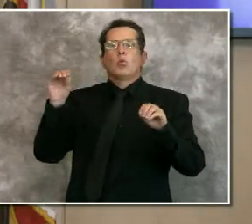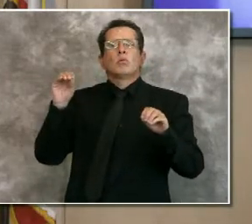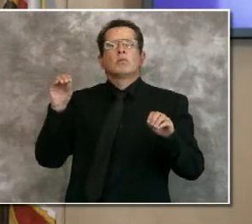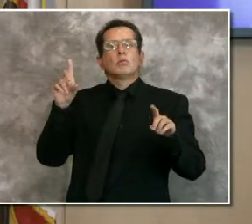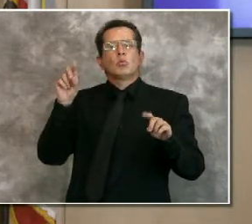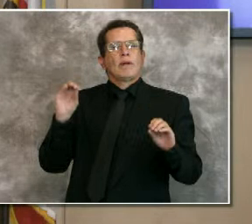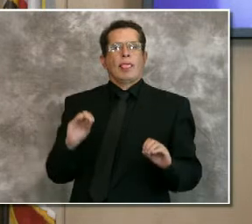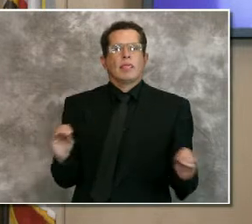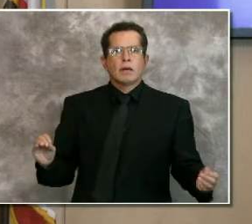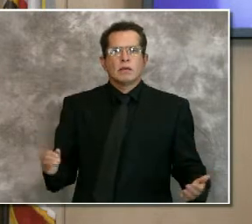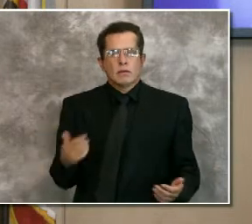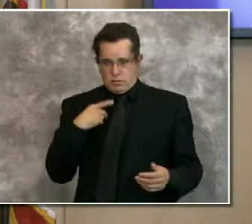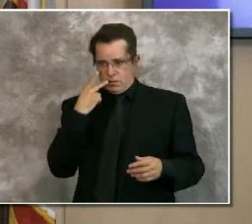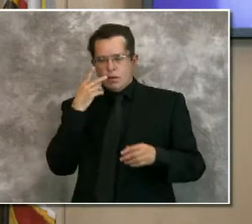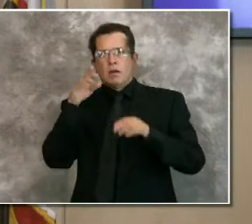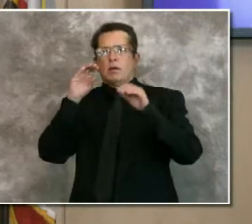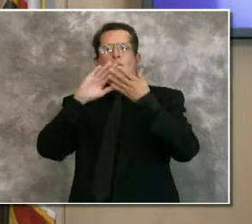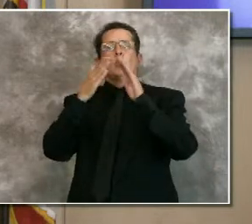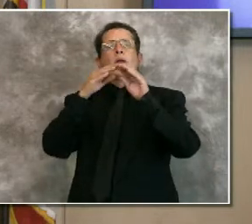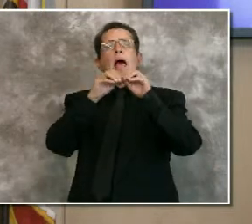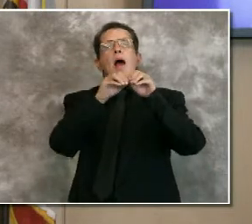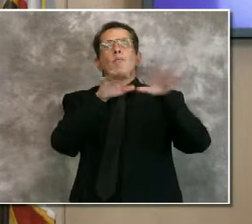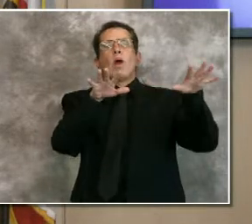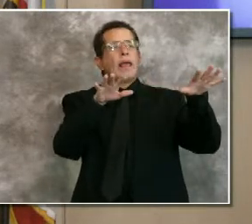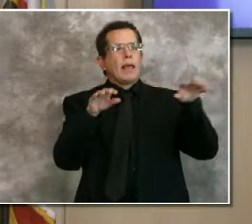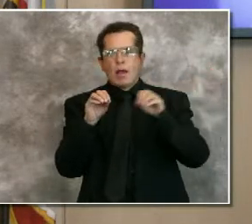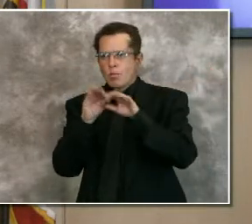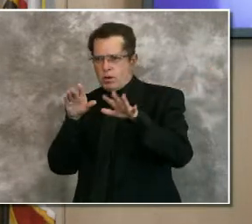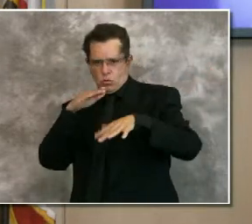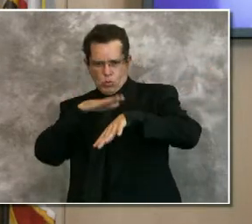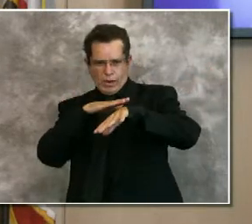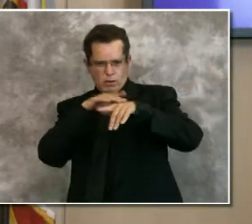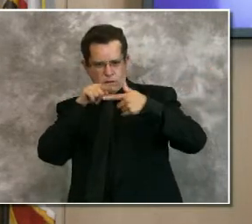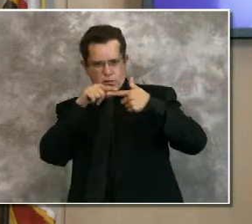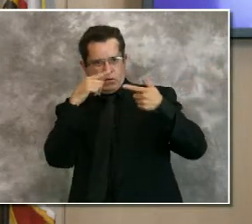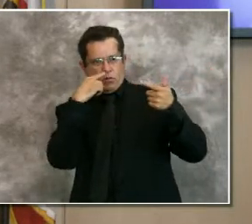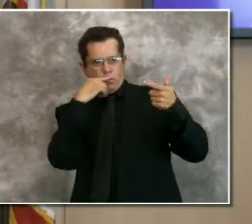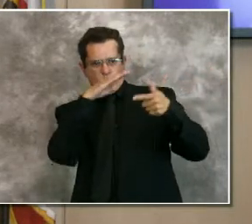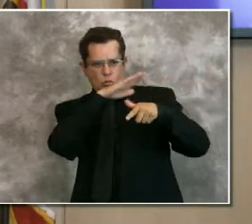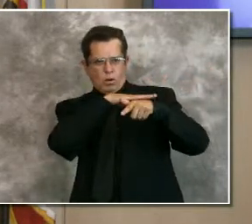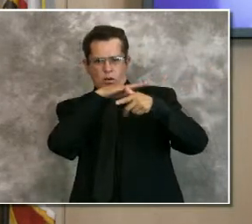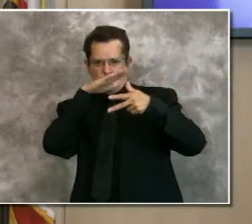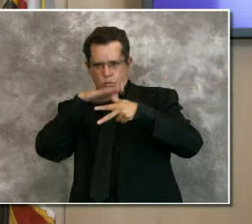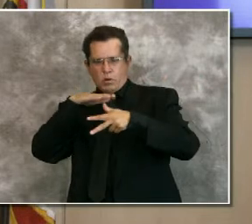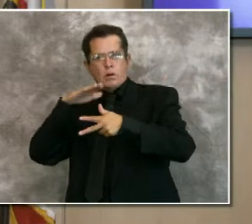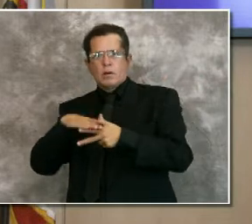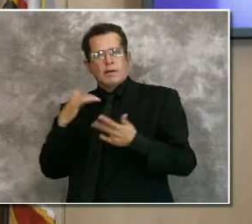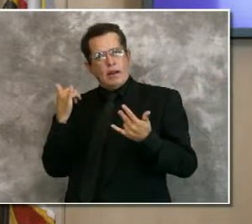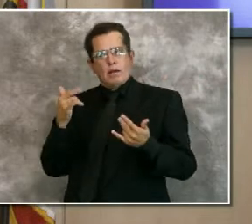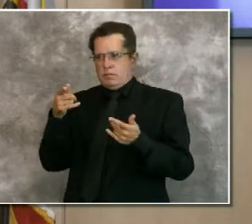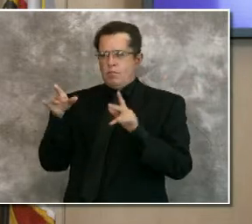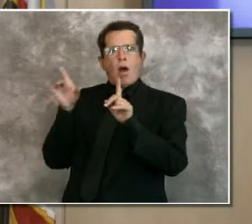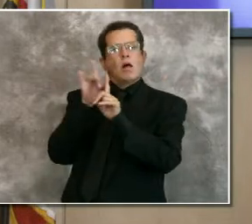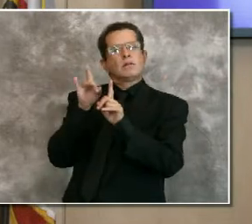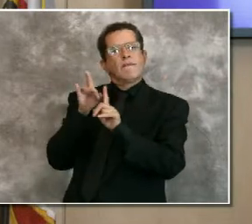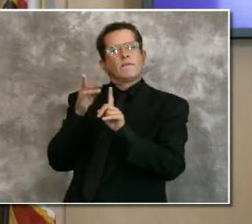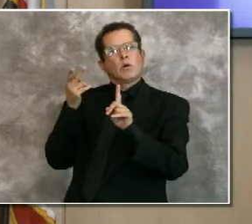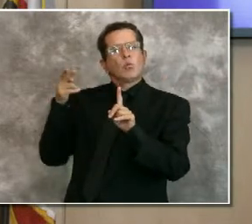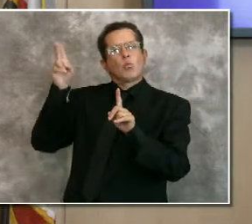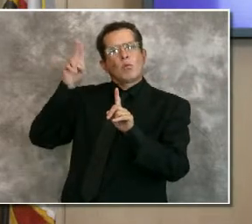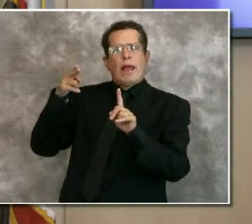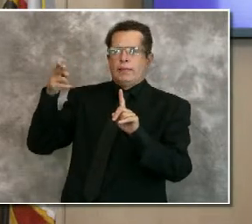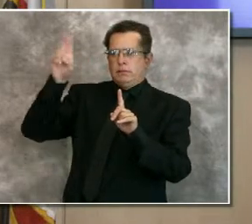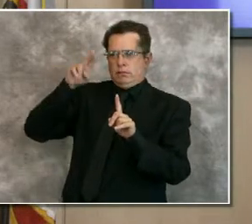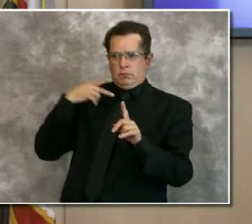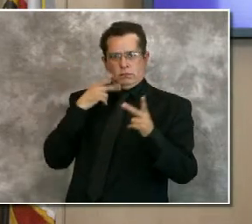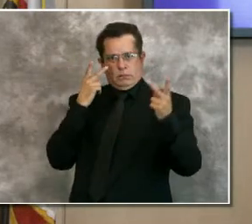off of community outbreaks. So I guess my question is, with the percentage of positives rising and all these